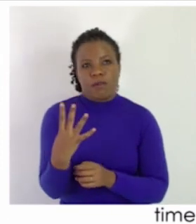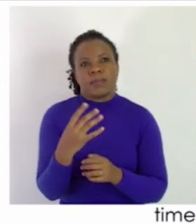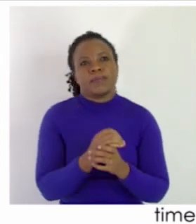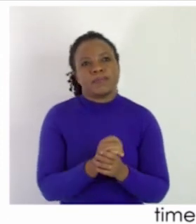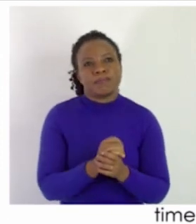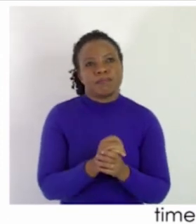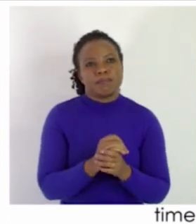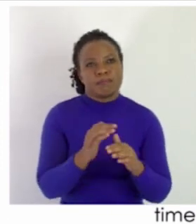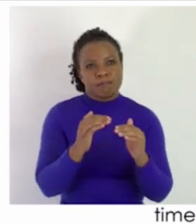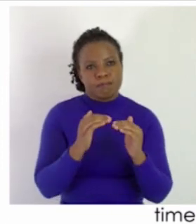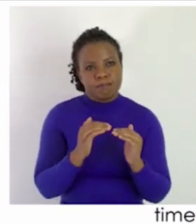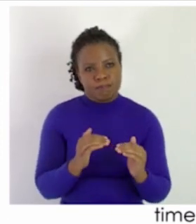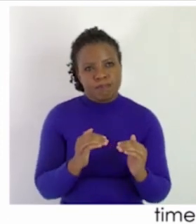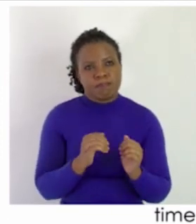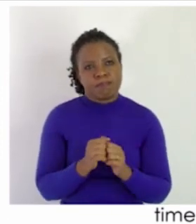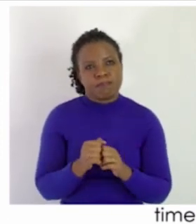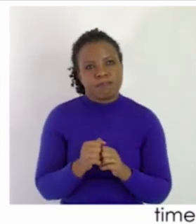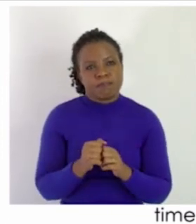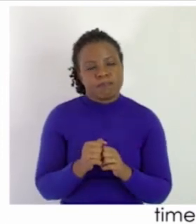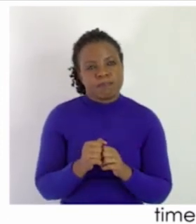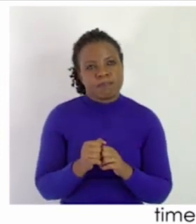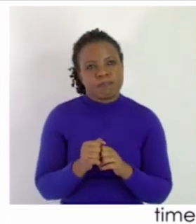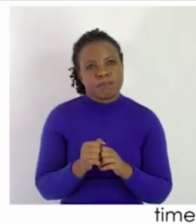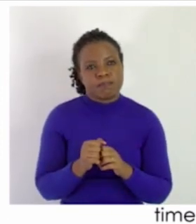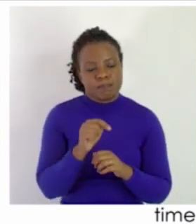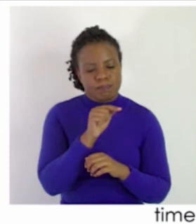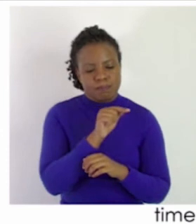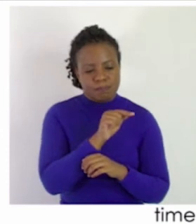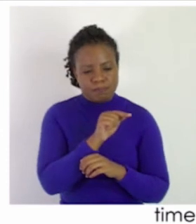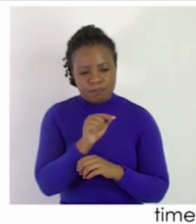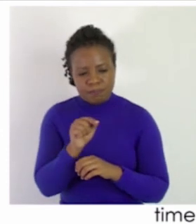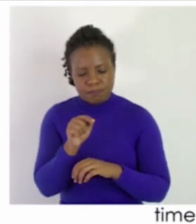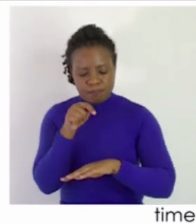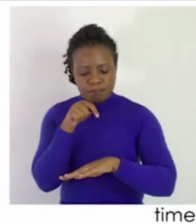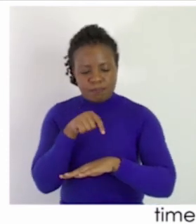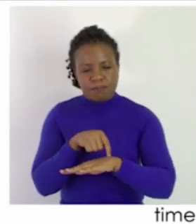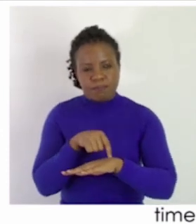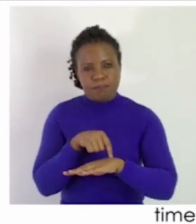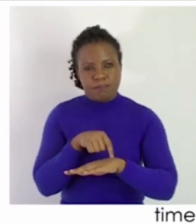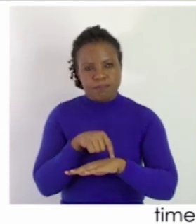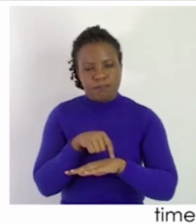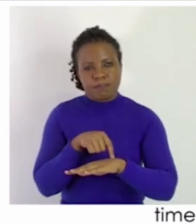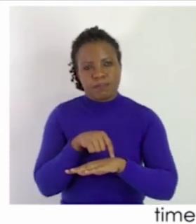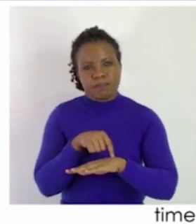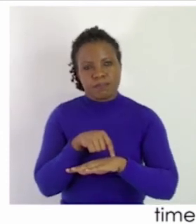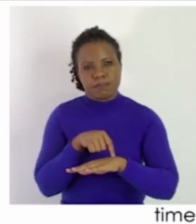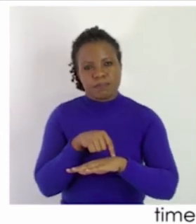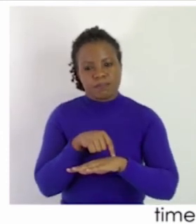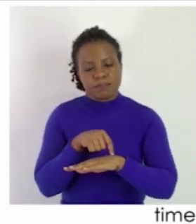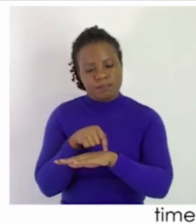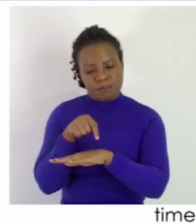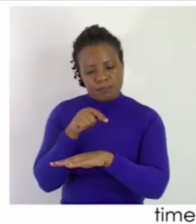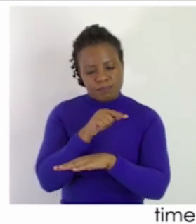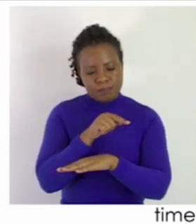The next one is, hurry up. I don't have dash time. Hurry